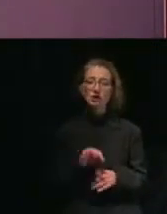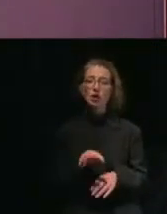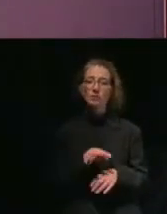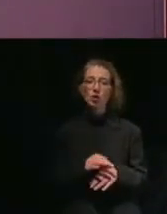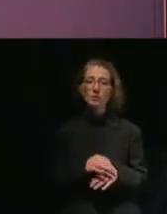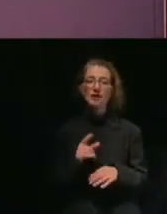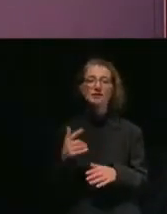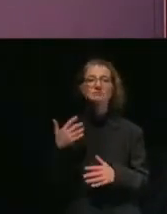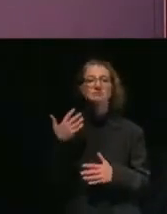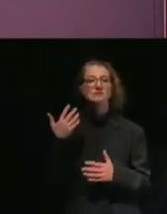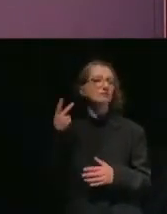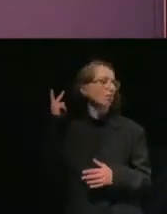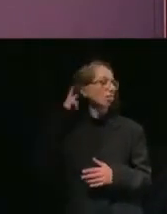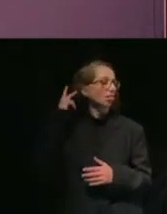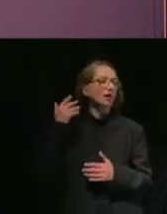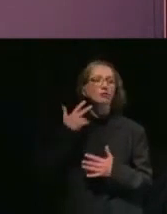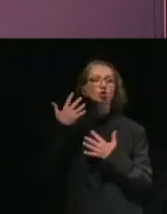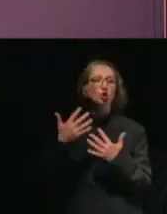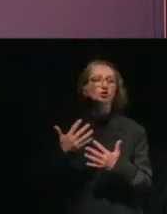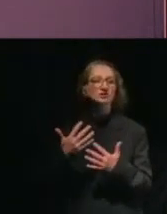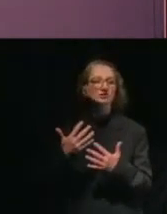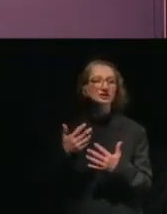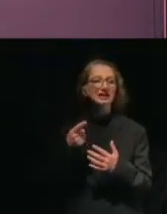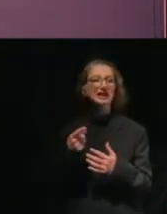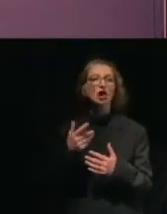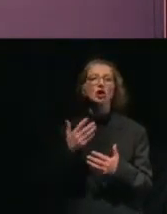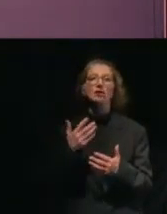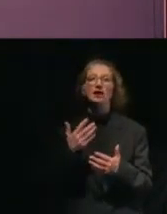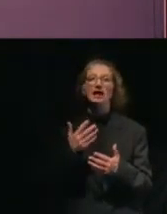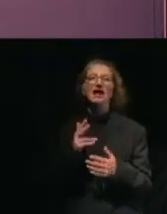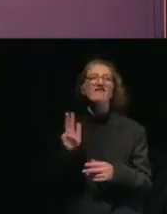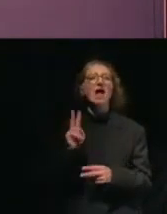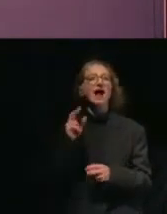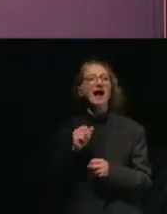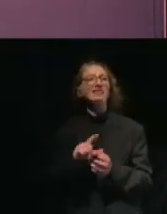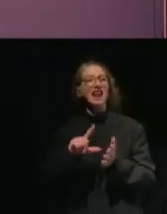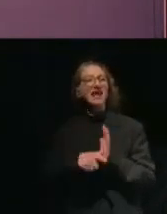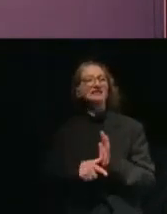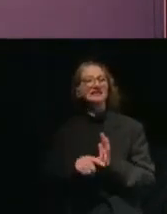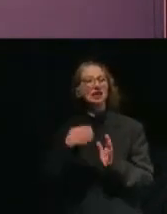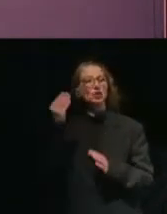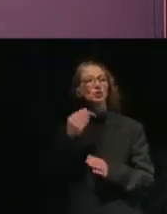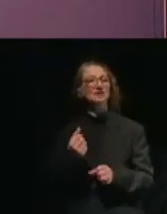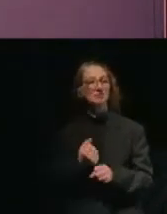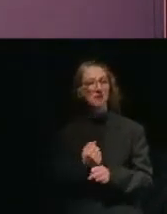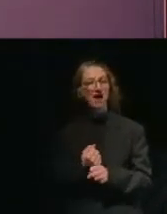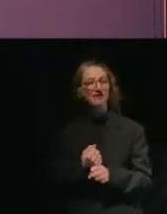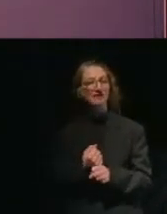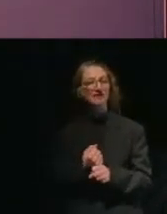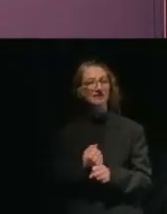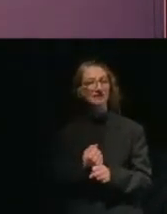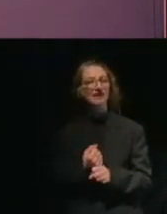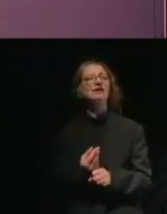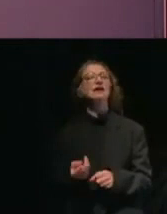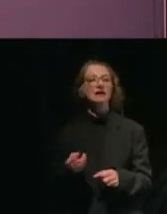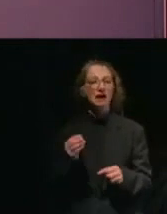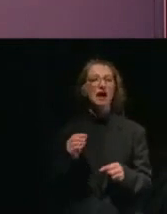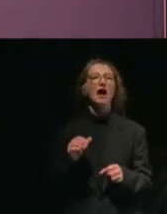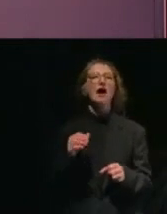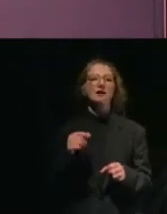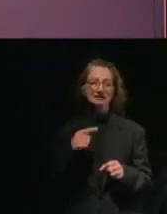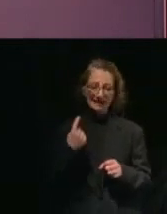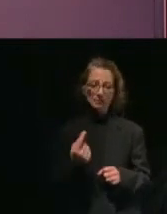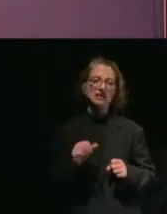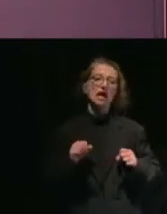Mythos nicht bestätigt, dass sich nur wohlhabende Bürgerkinder, die es sich leisten können, Kunst zu machen, that shows the myth that